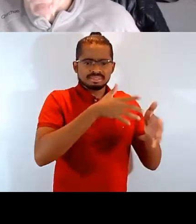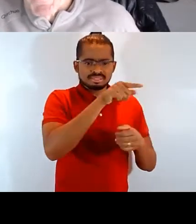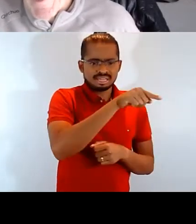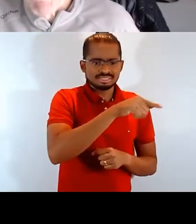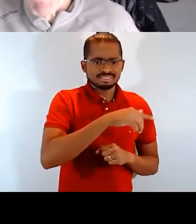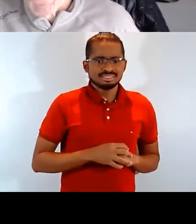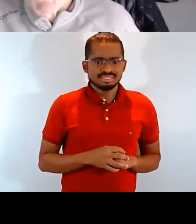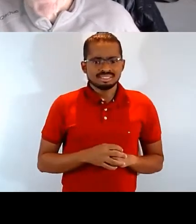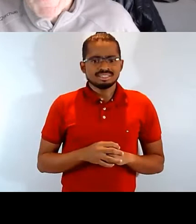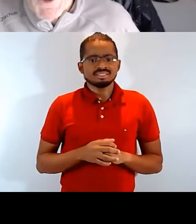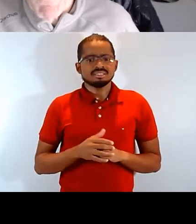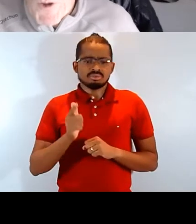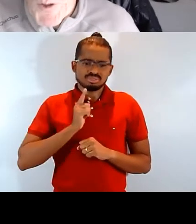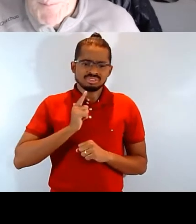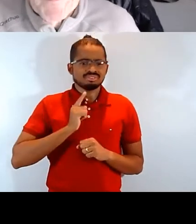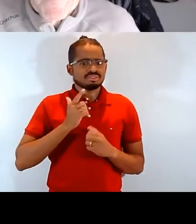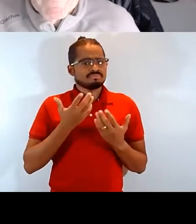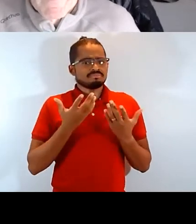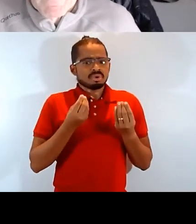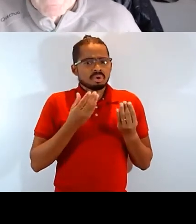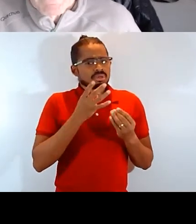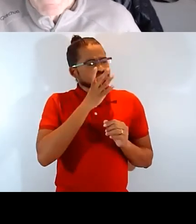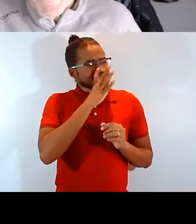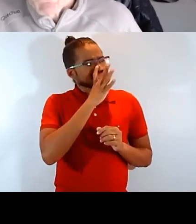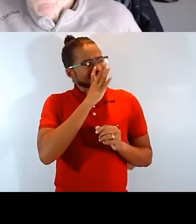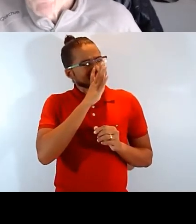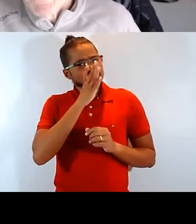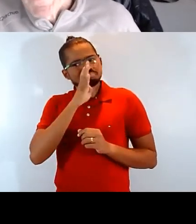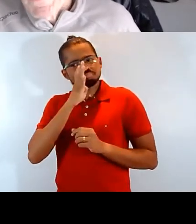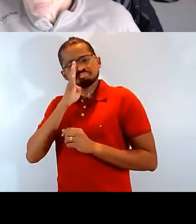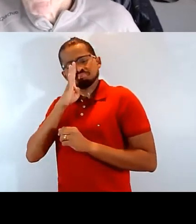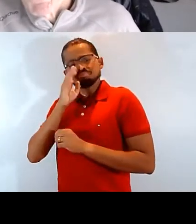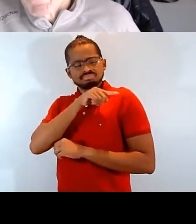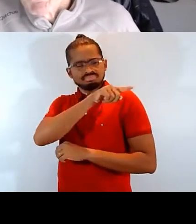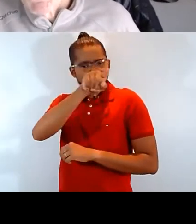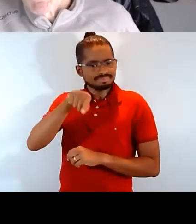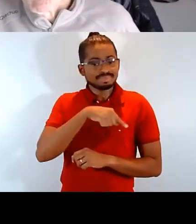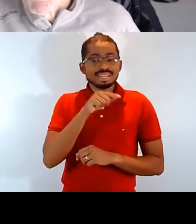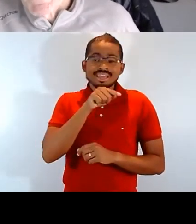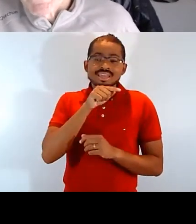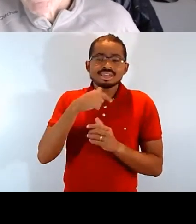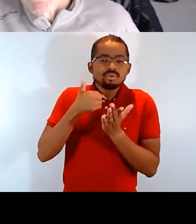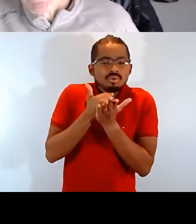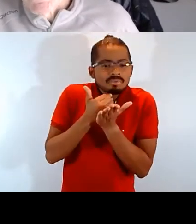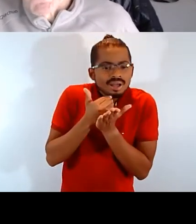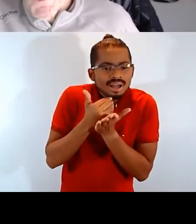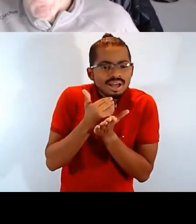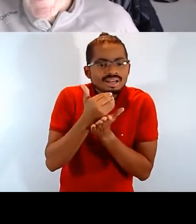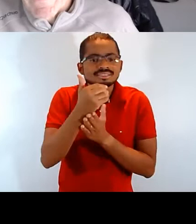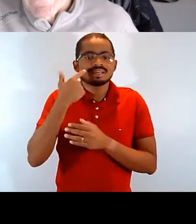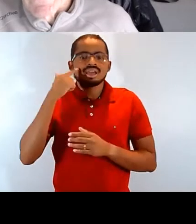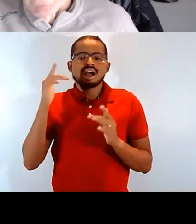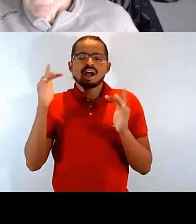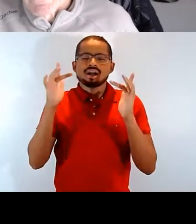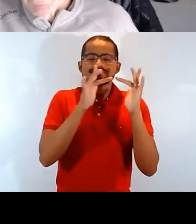touch with them. I have much admiration for them. And this was the beginning of a series of visits and